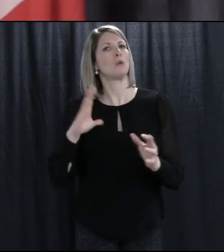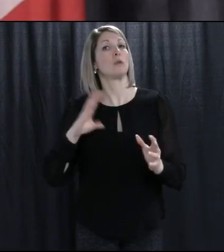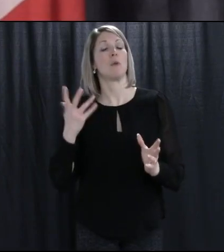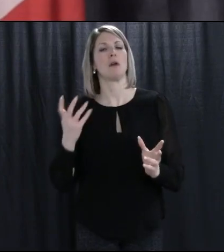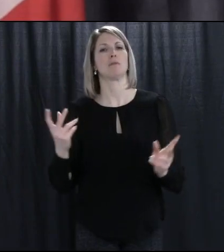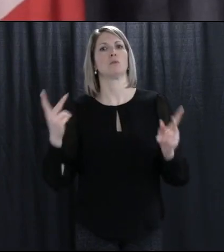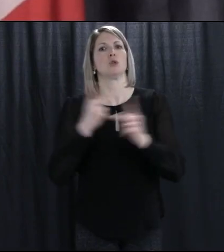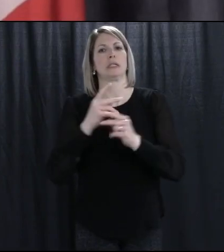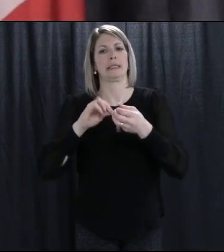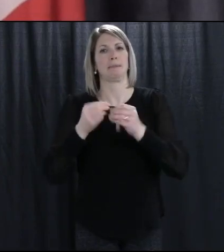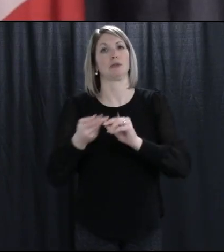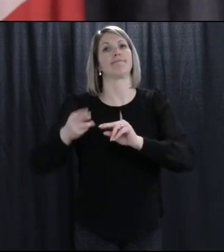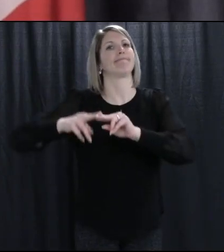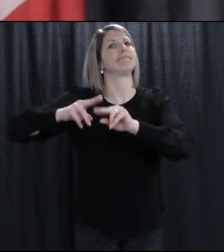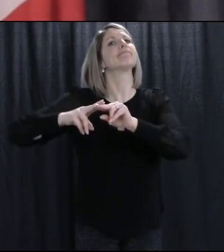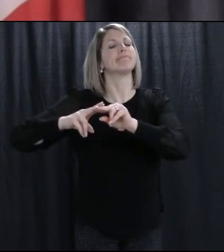curve.